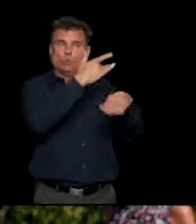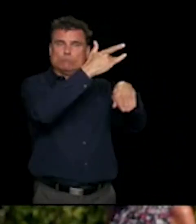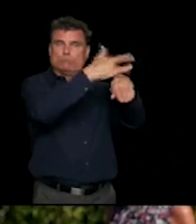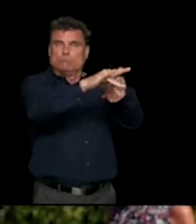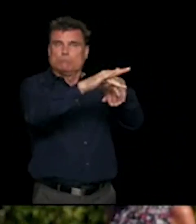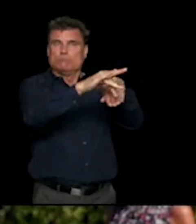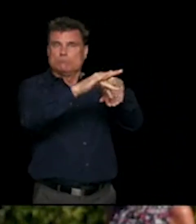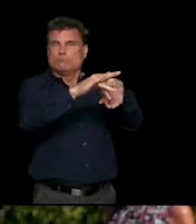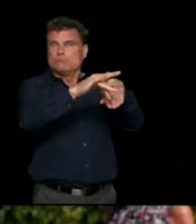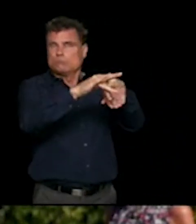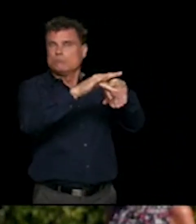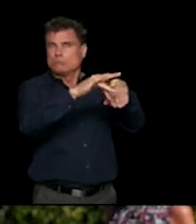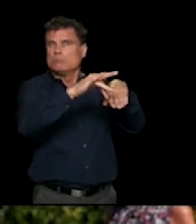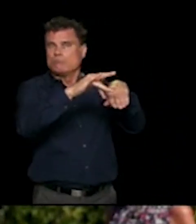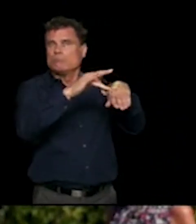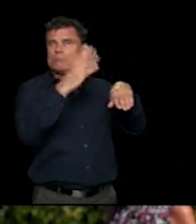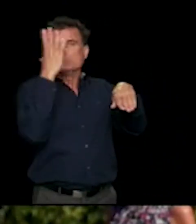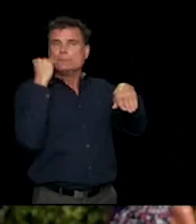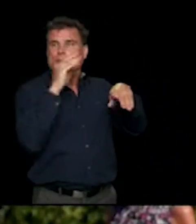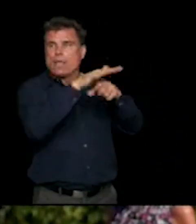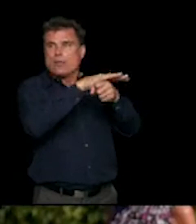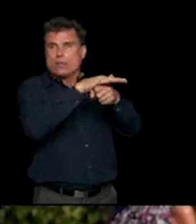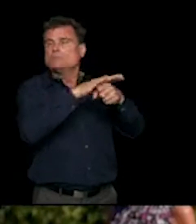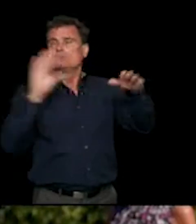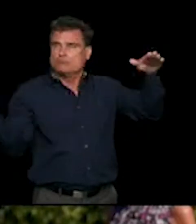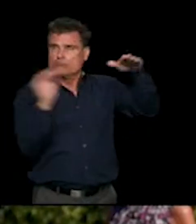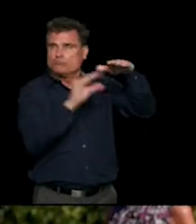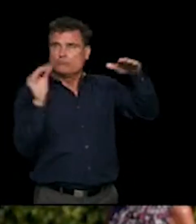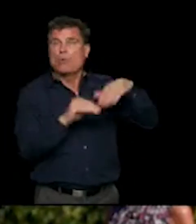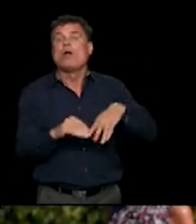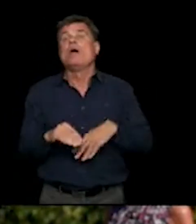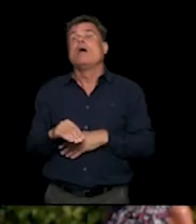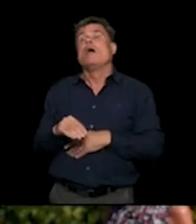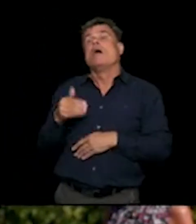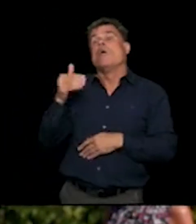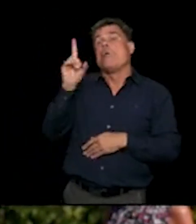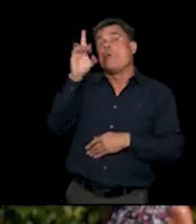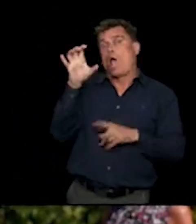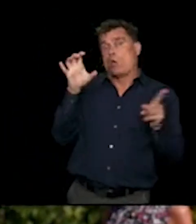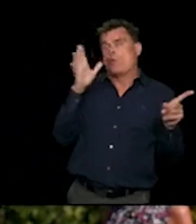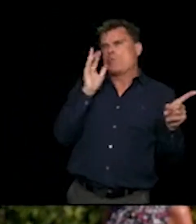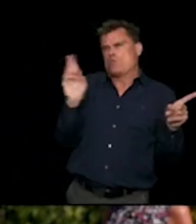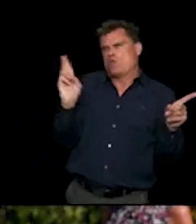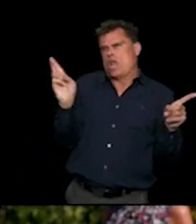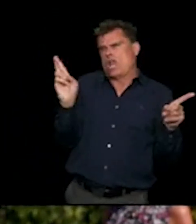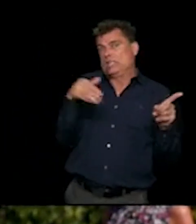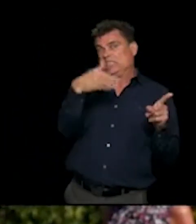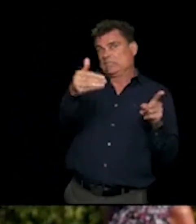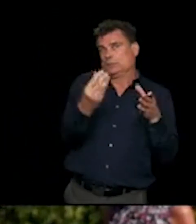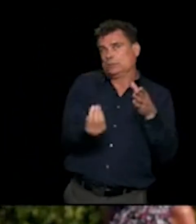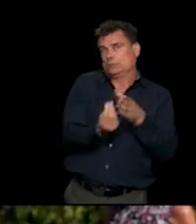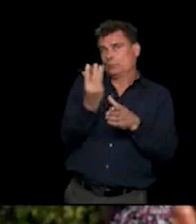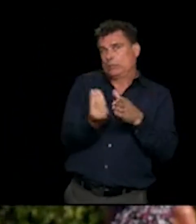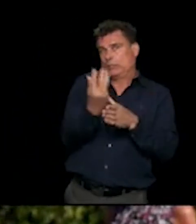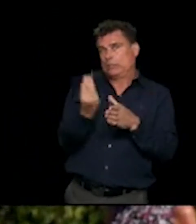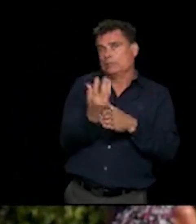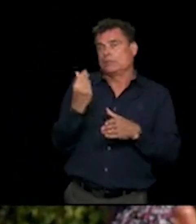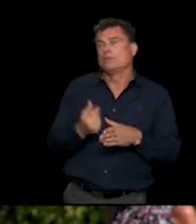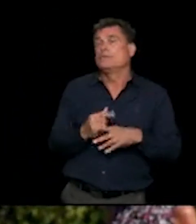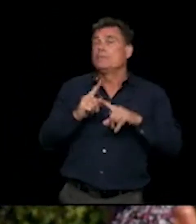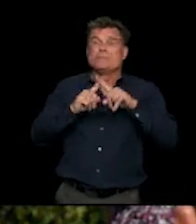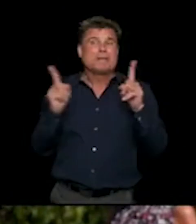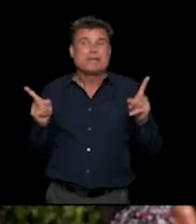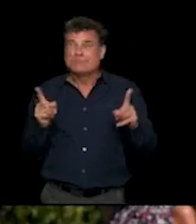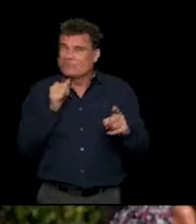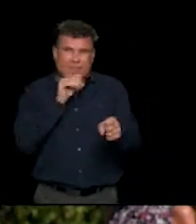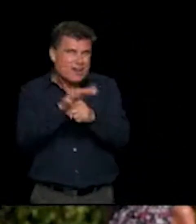those will be ready in the spring. They're immediate emergency modular housing. But we do have to find a way to bridge that gap. I'm working